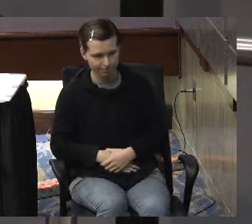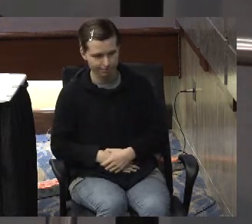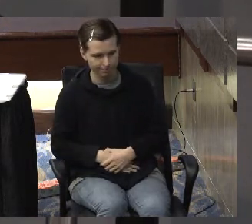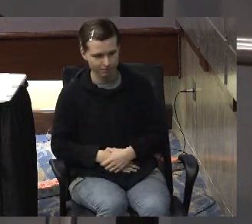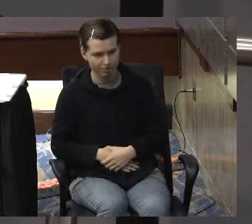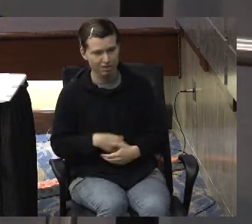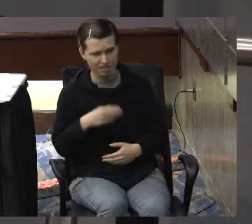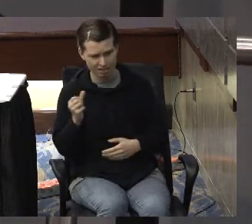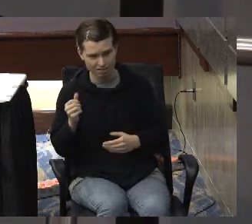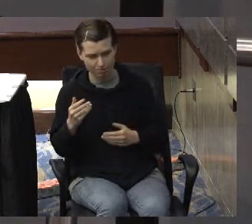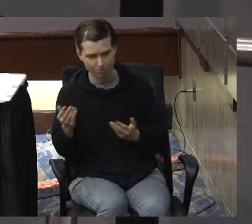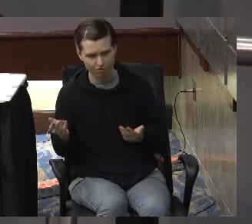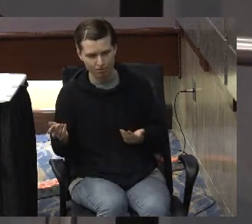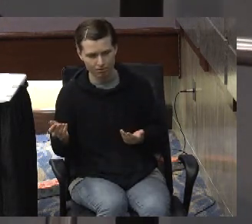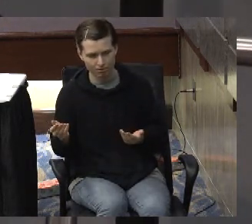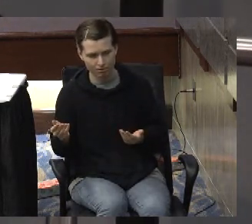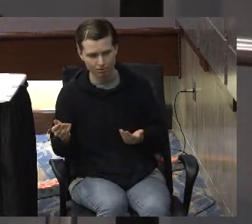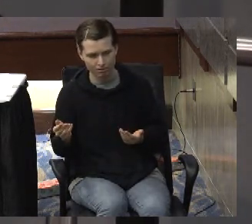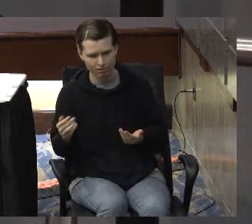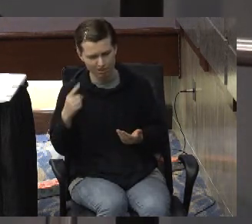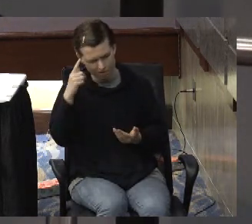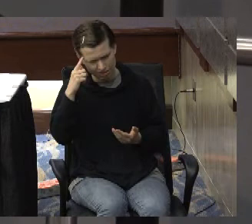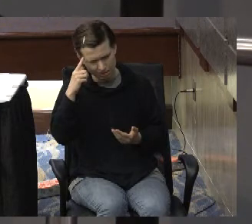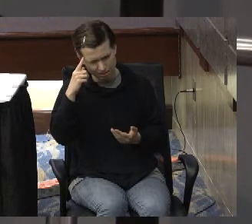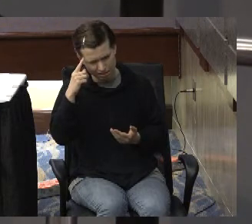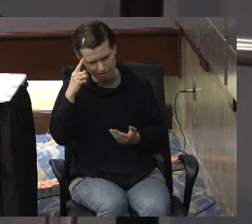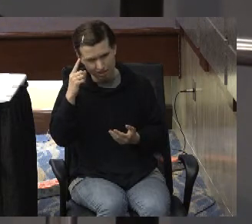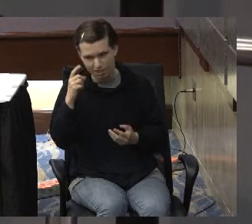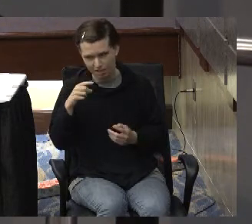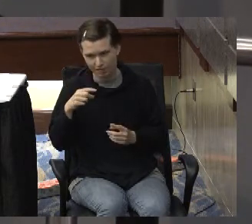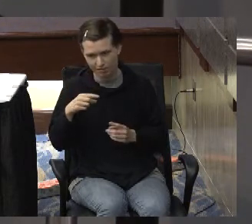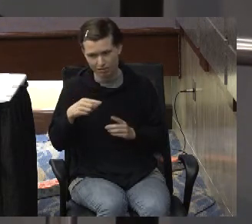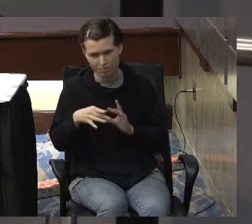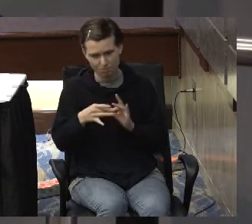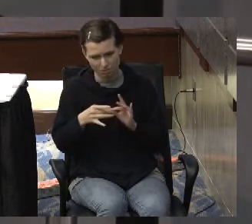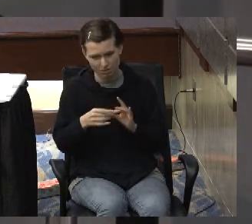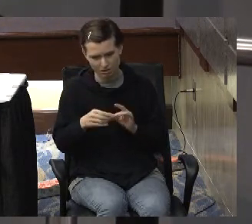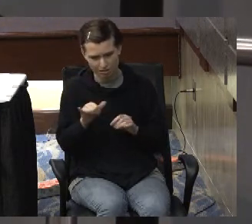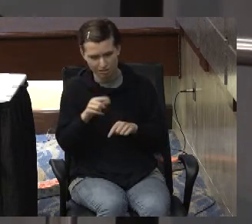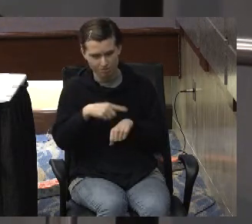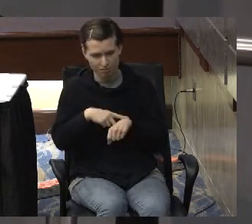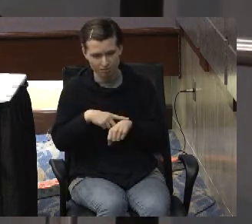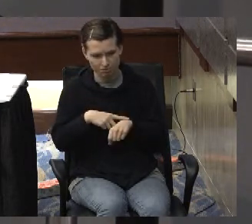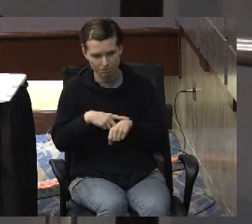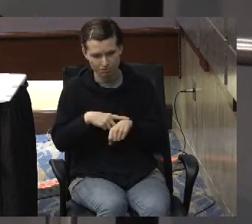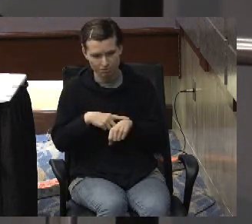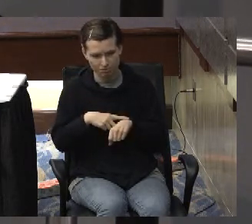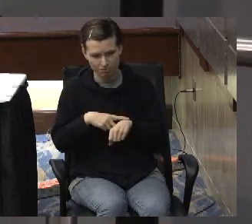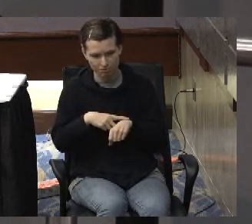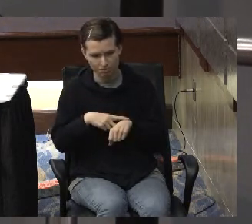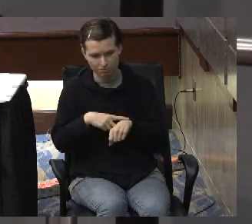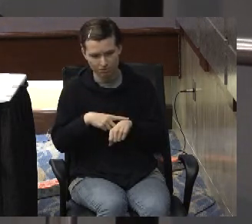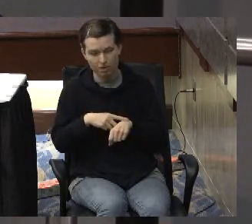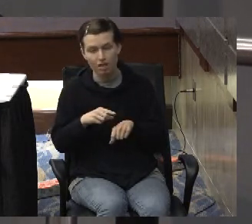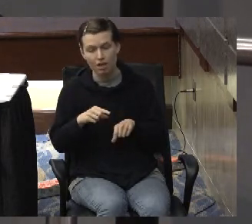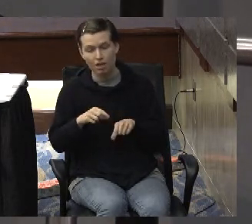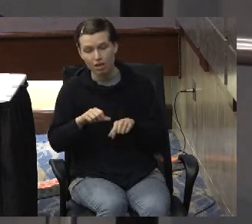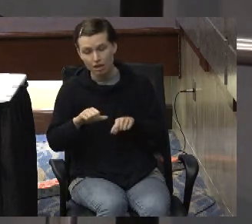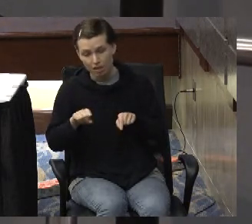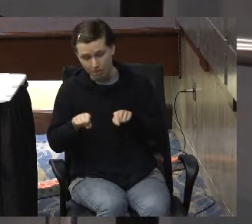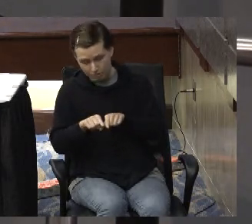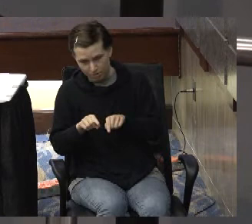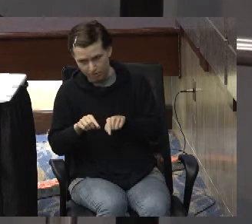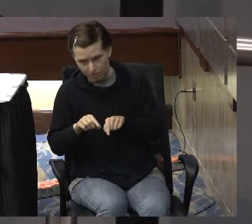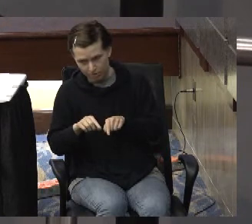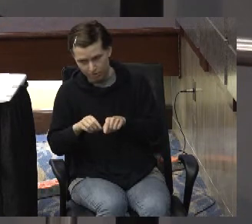And I think I have to mention this at the same time. There's another handout page, and